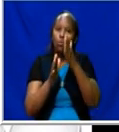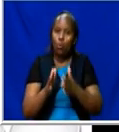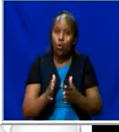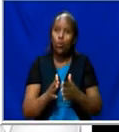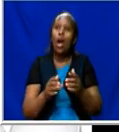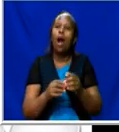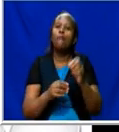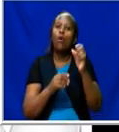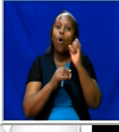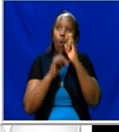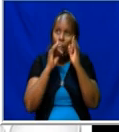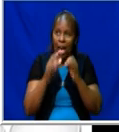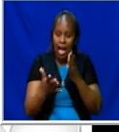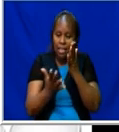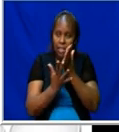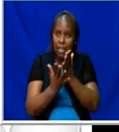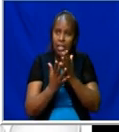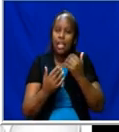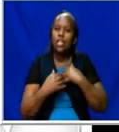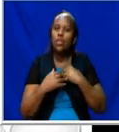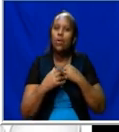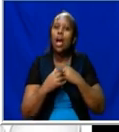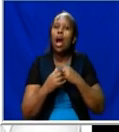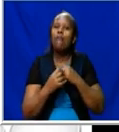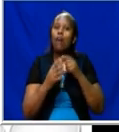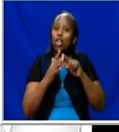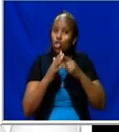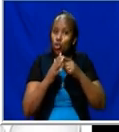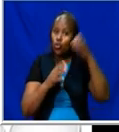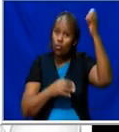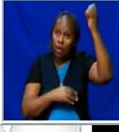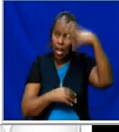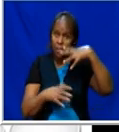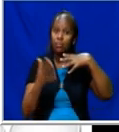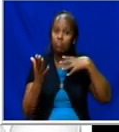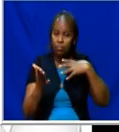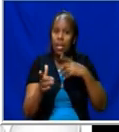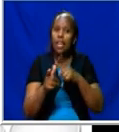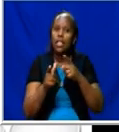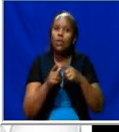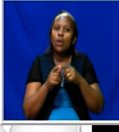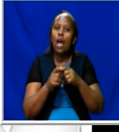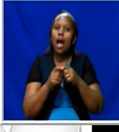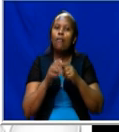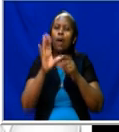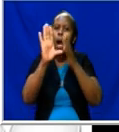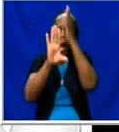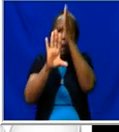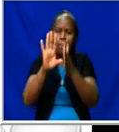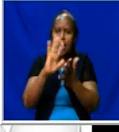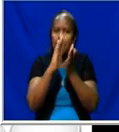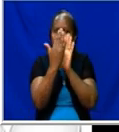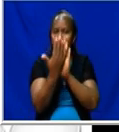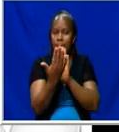center, and then we have a source of light, and we have a plane mirror on the other